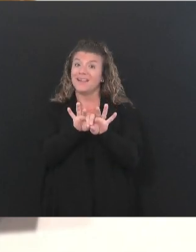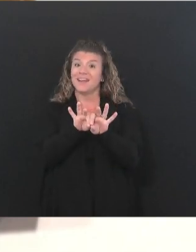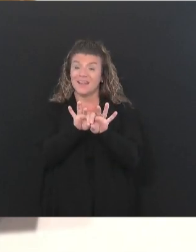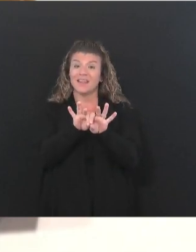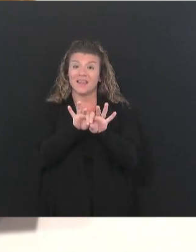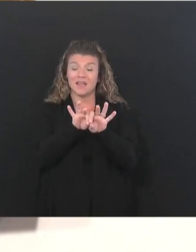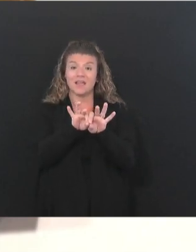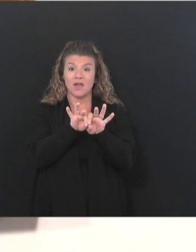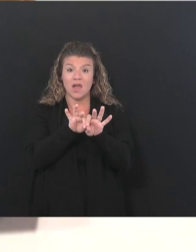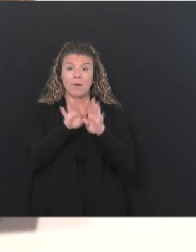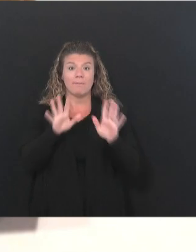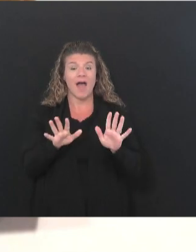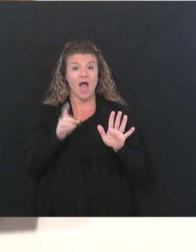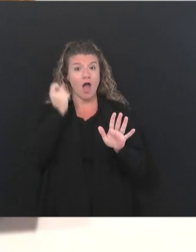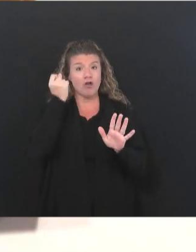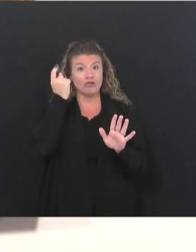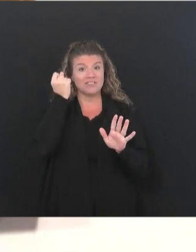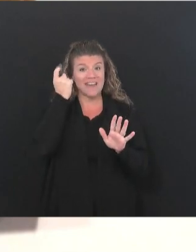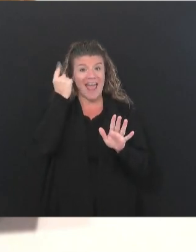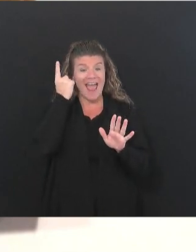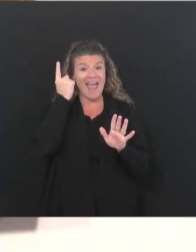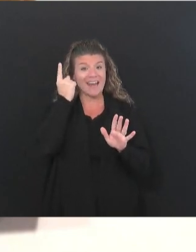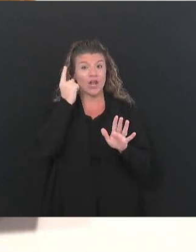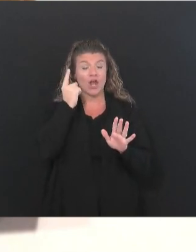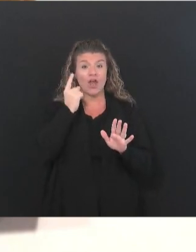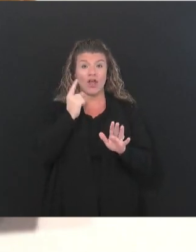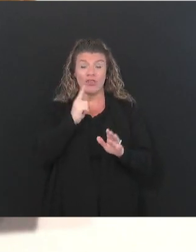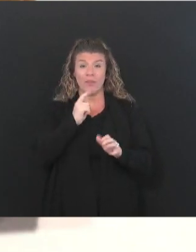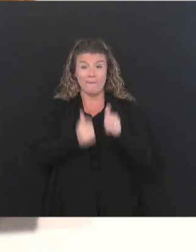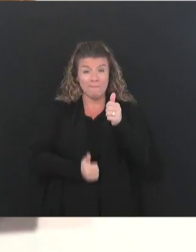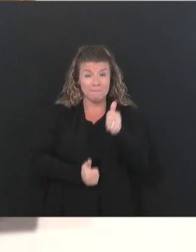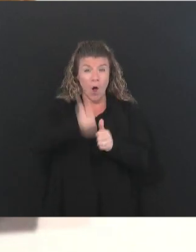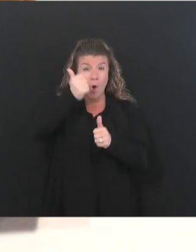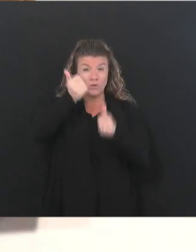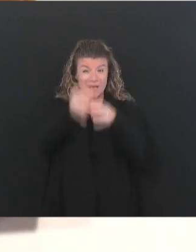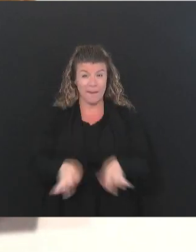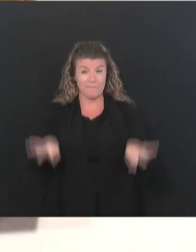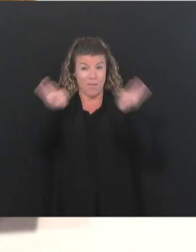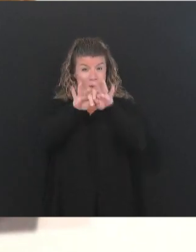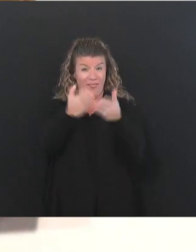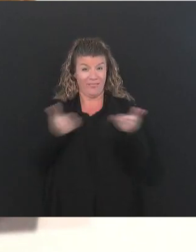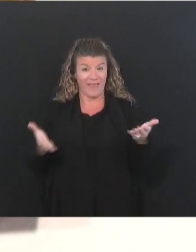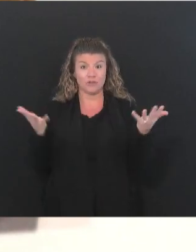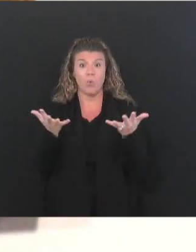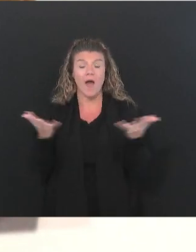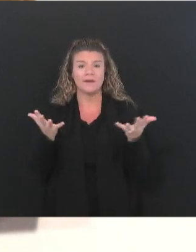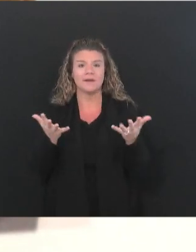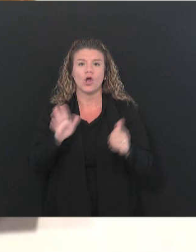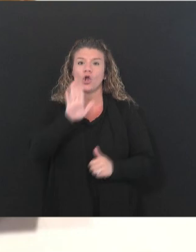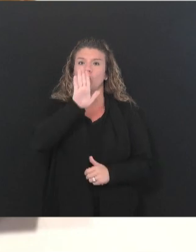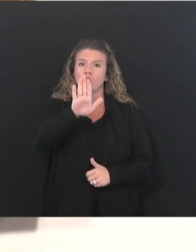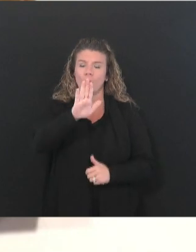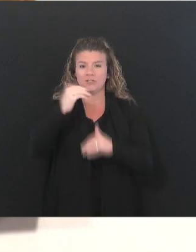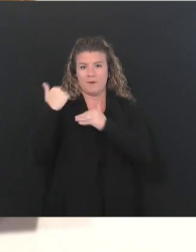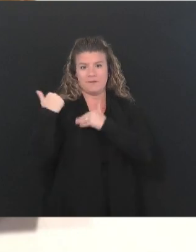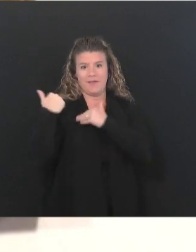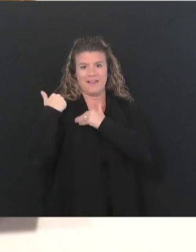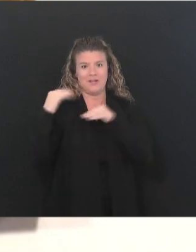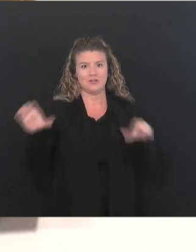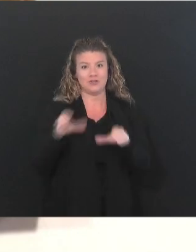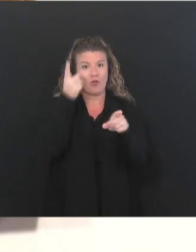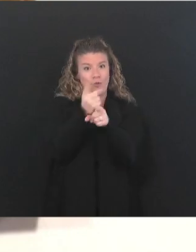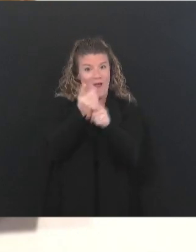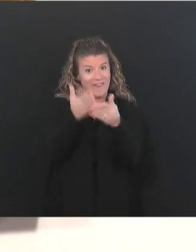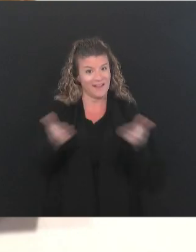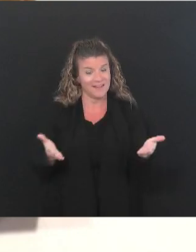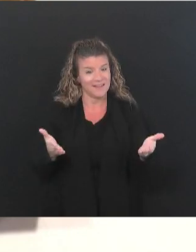really important thing is the personal responsibility of every person in our state to do the right thing, and to do the right